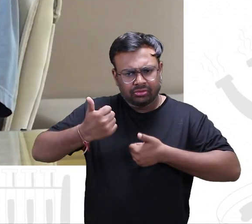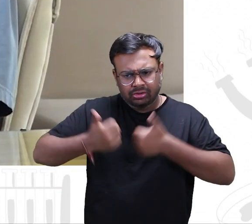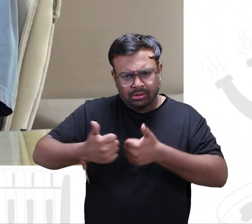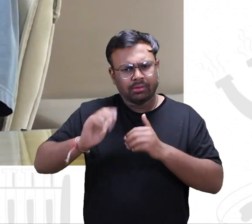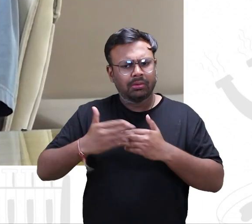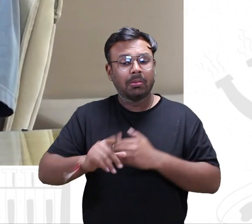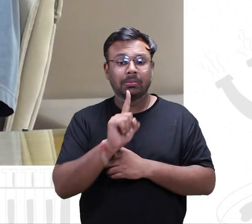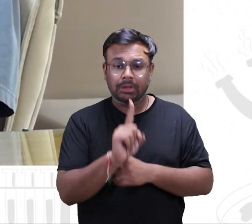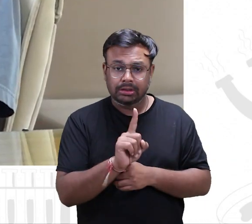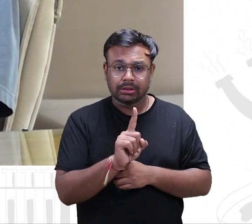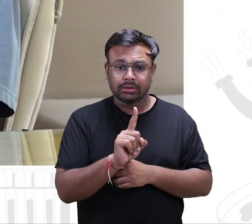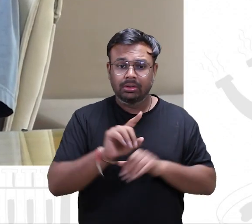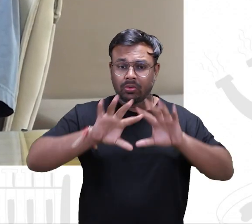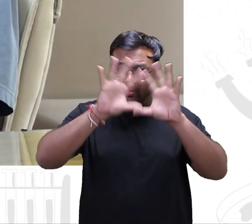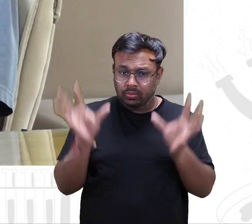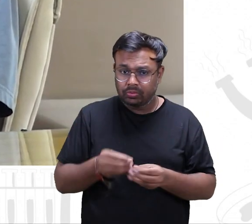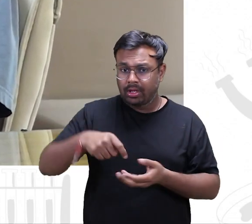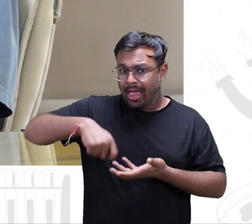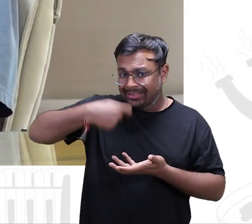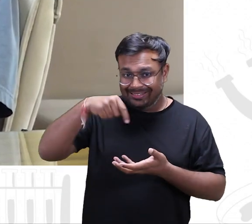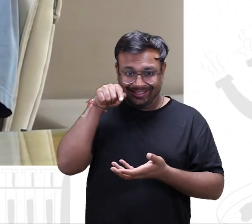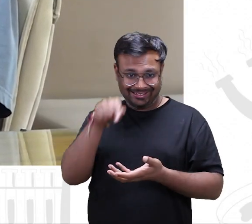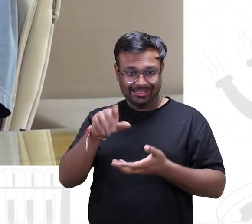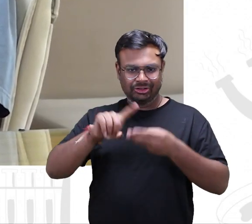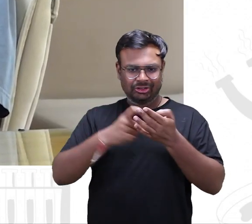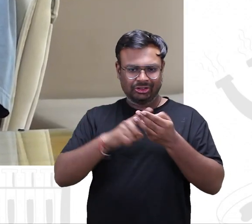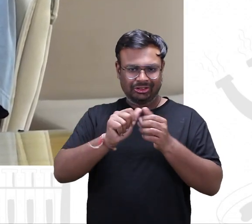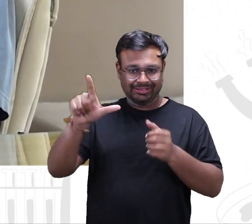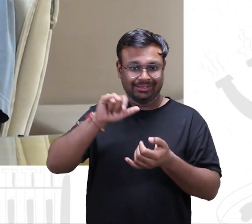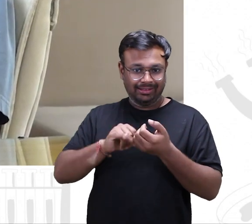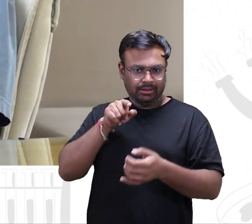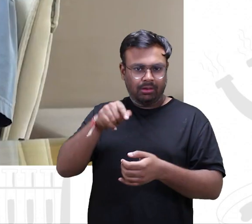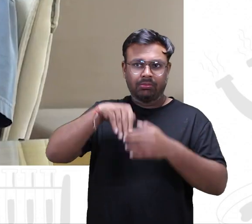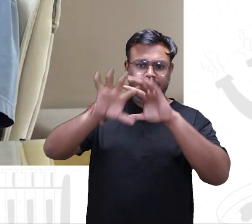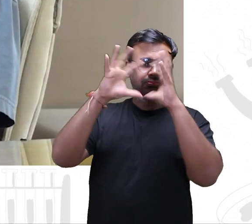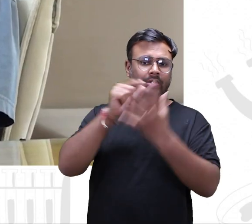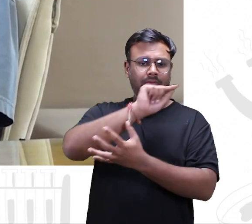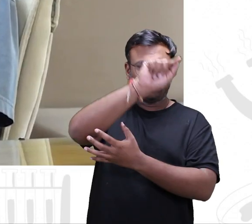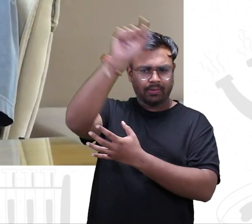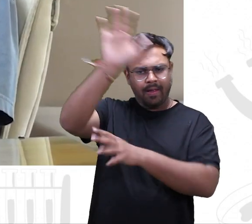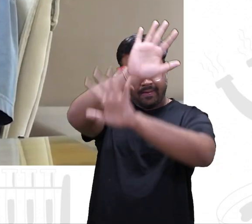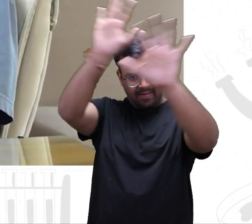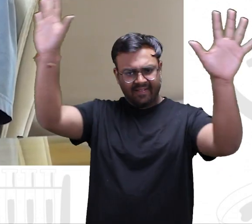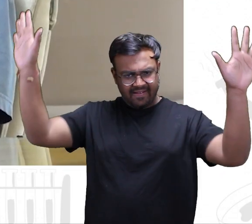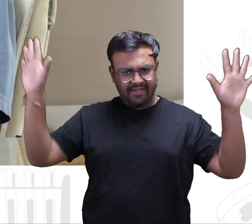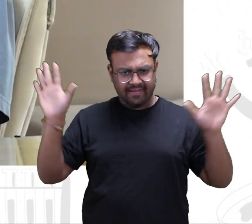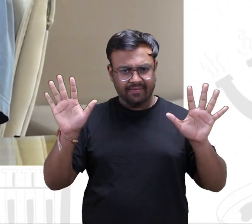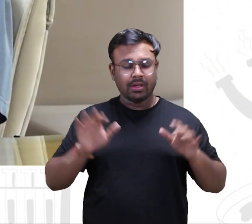experimenting. But in all the cereal crops are, after all, a major staple for in all countries, whether